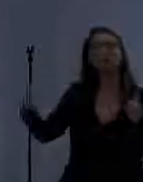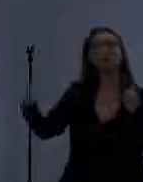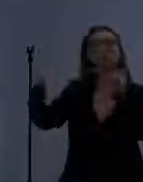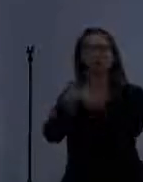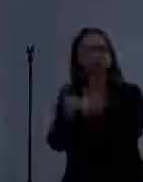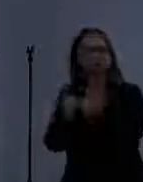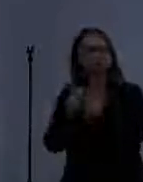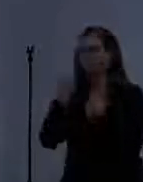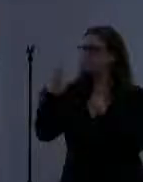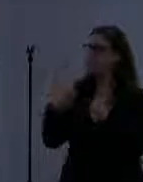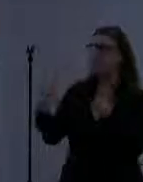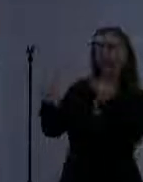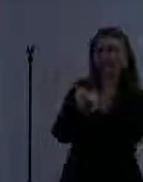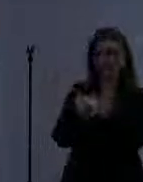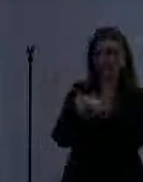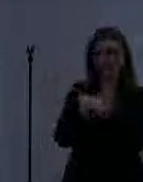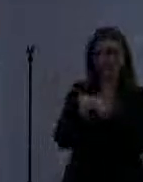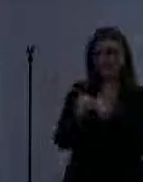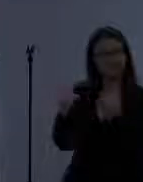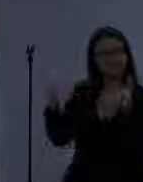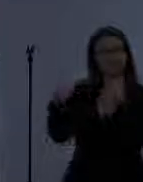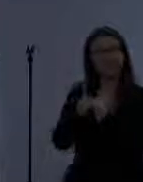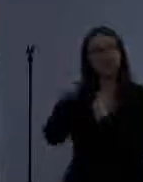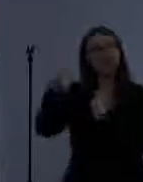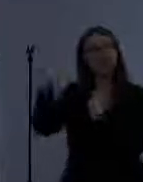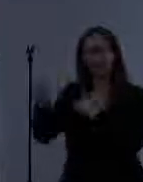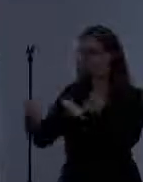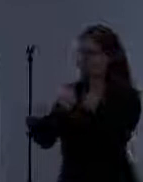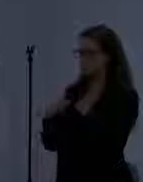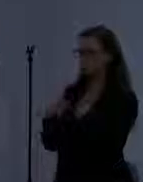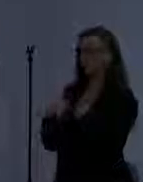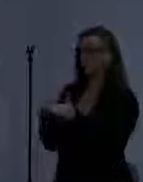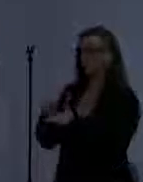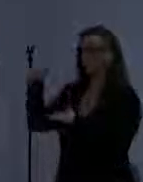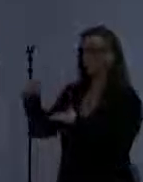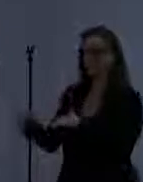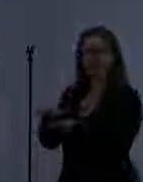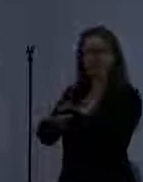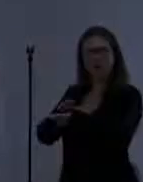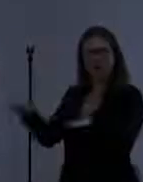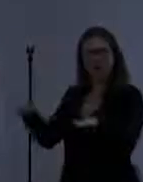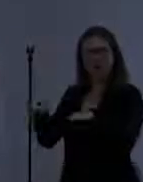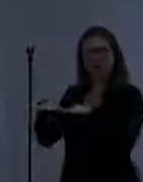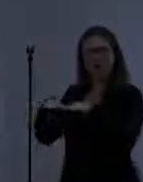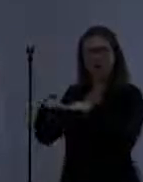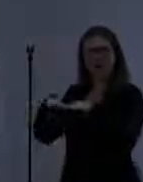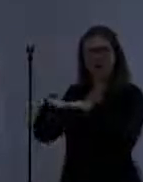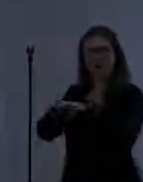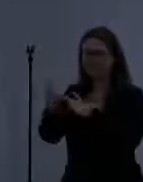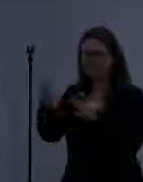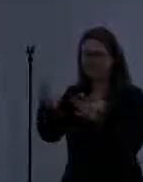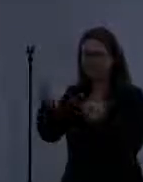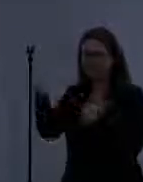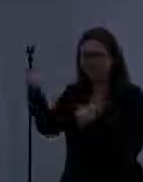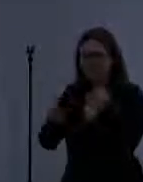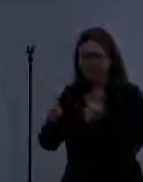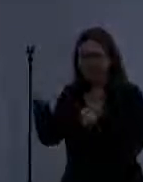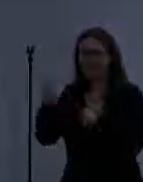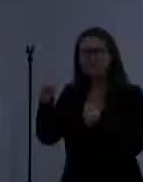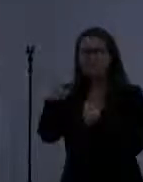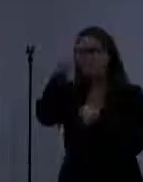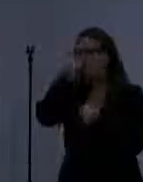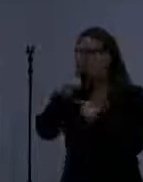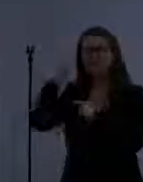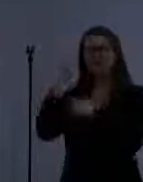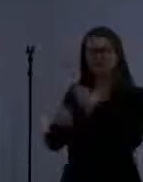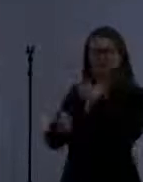prearranged, and the support worker's not allowing the individual out of the car because there might have been an incident a little bit earlier. But the